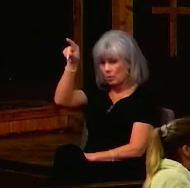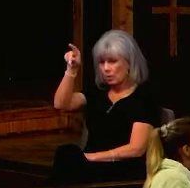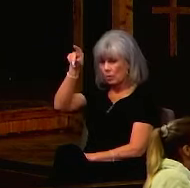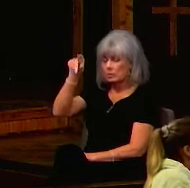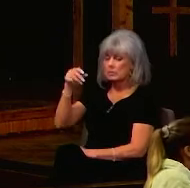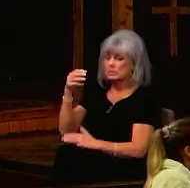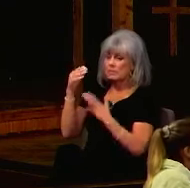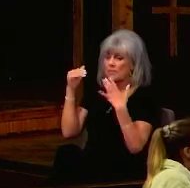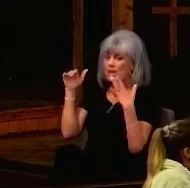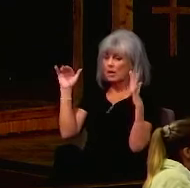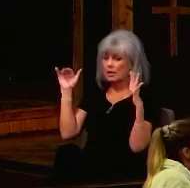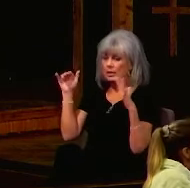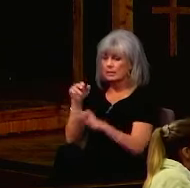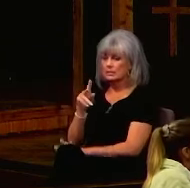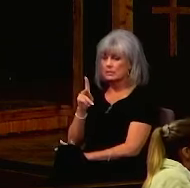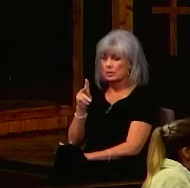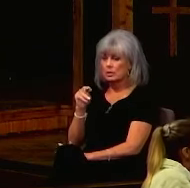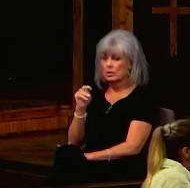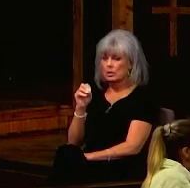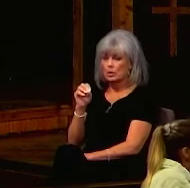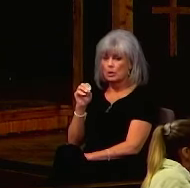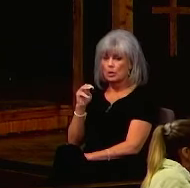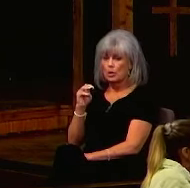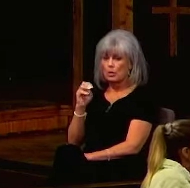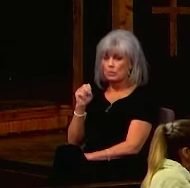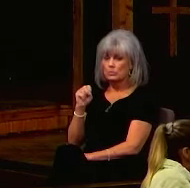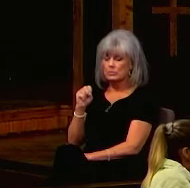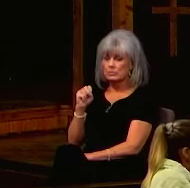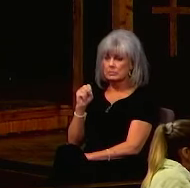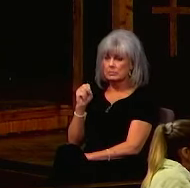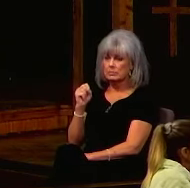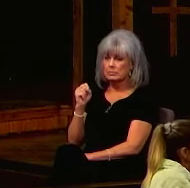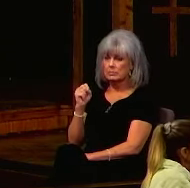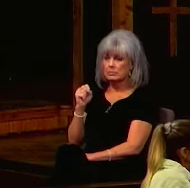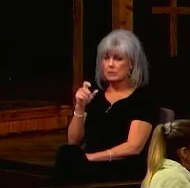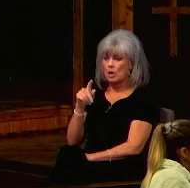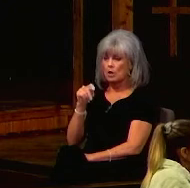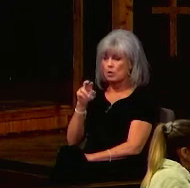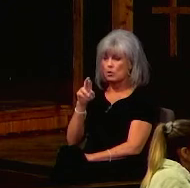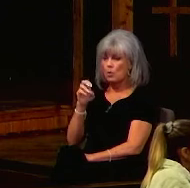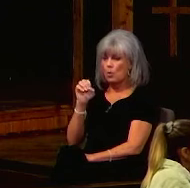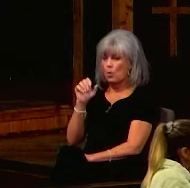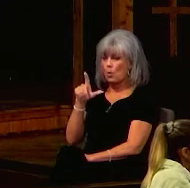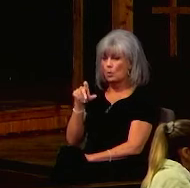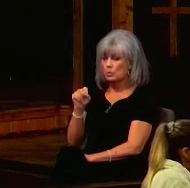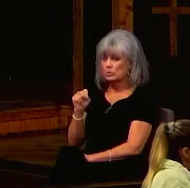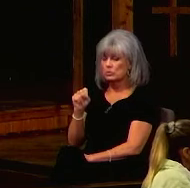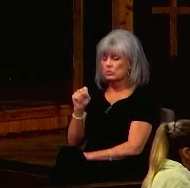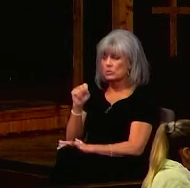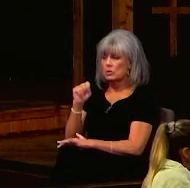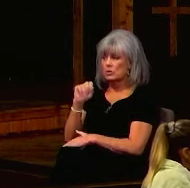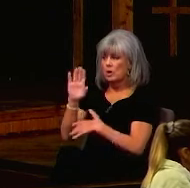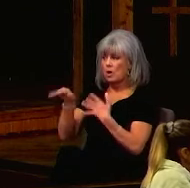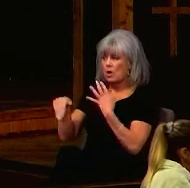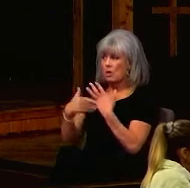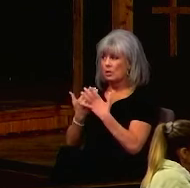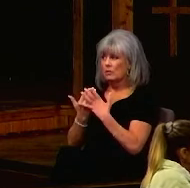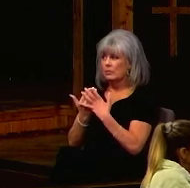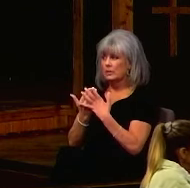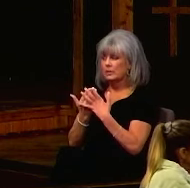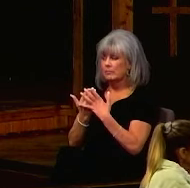fairies, gnomes, trolls, all of it is something to attract a